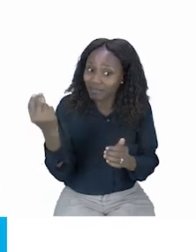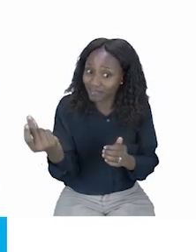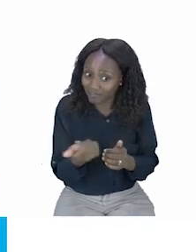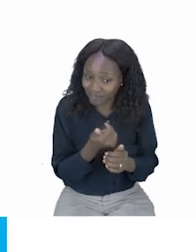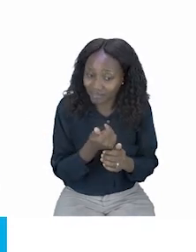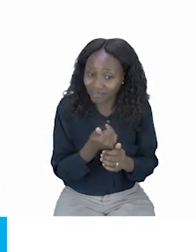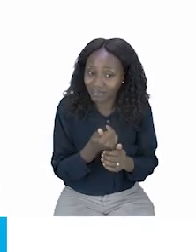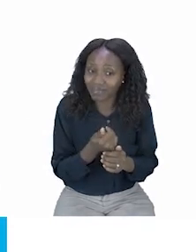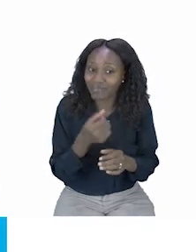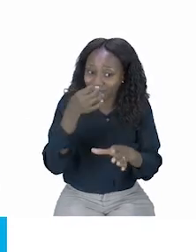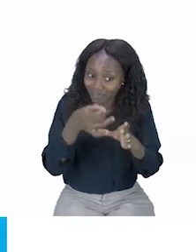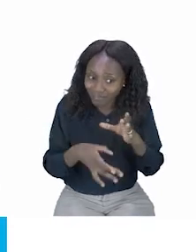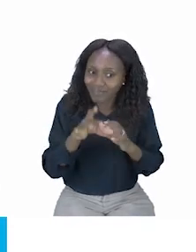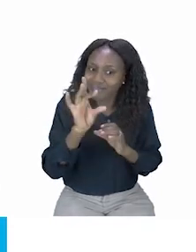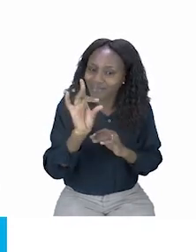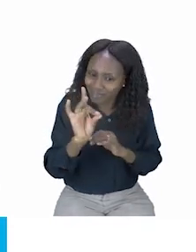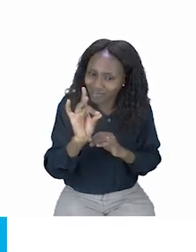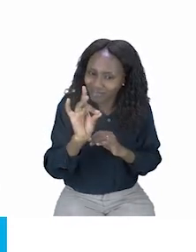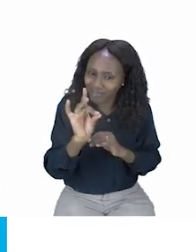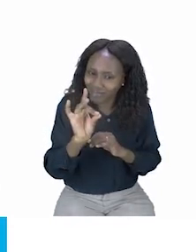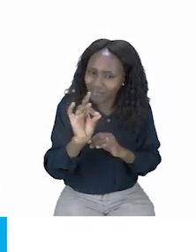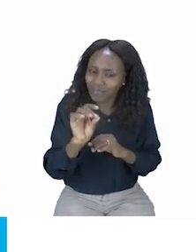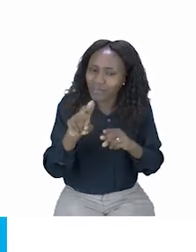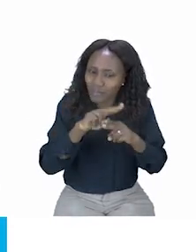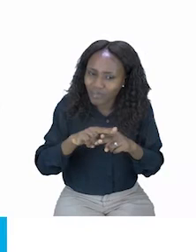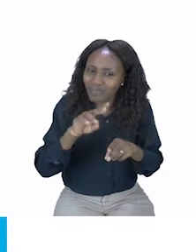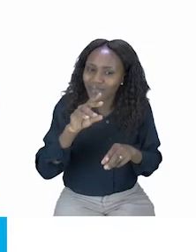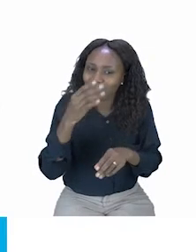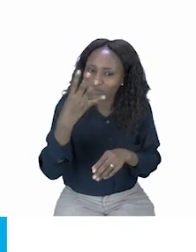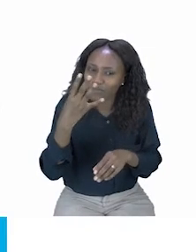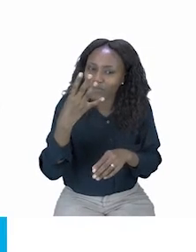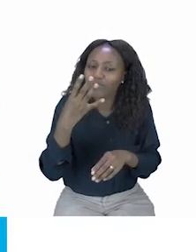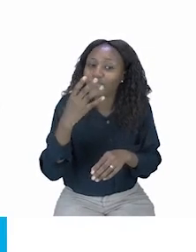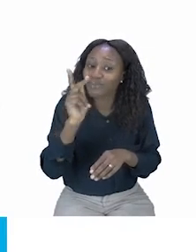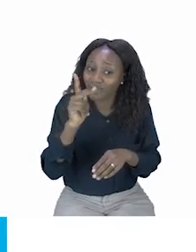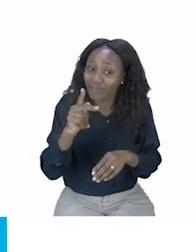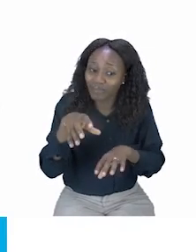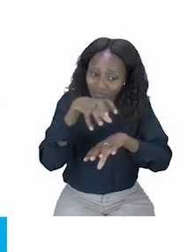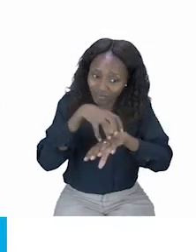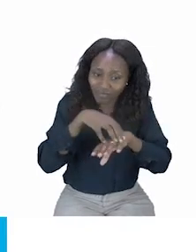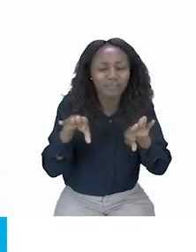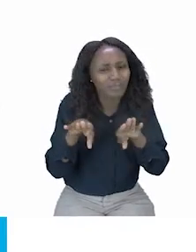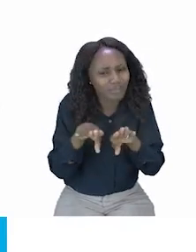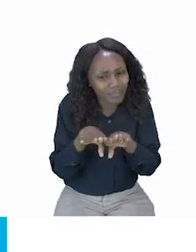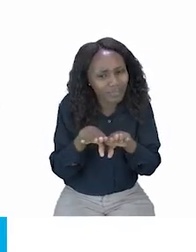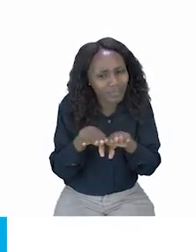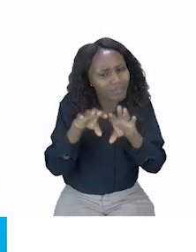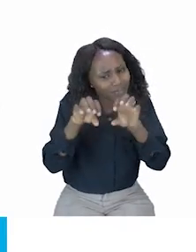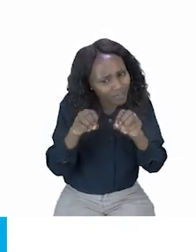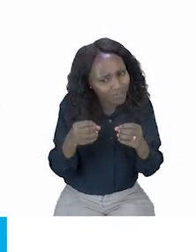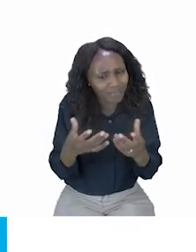8 eggs. She needs 4 more eggs to bake a cake.